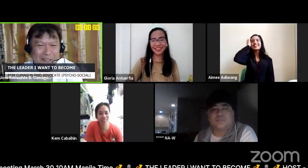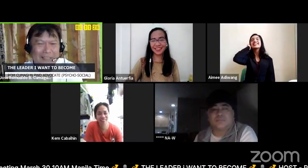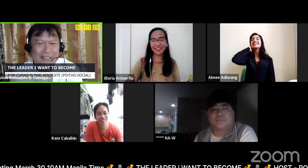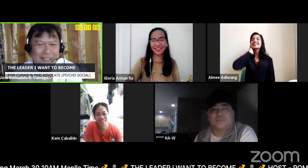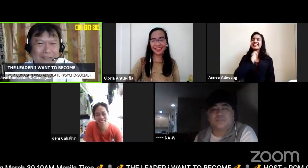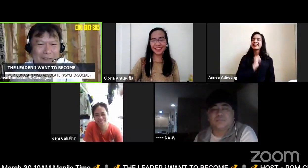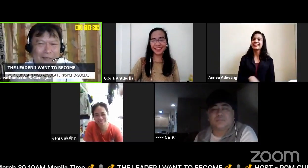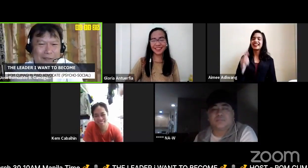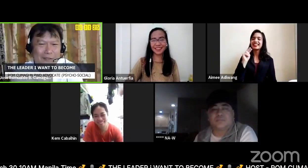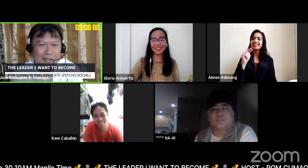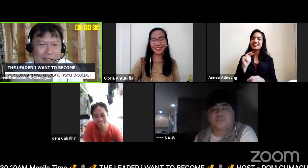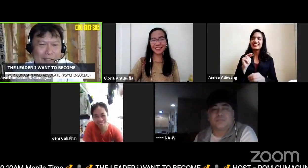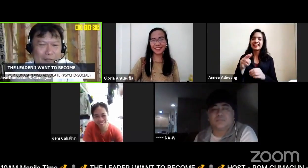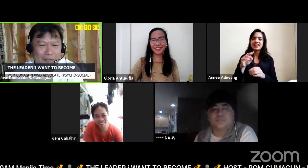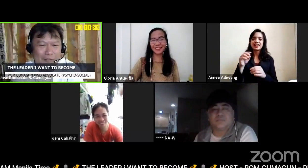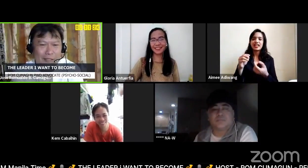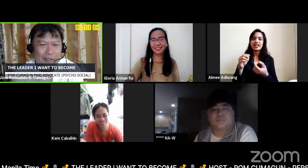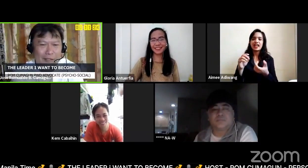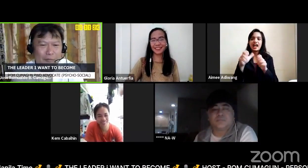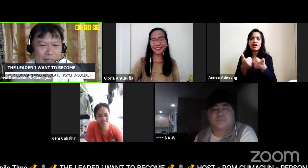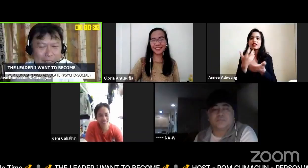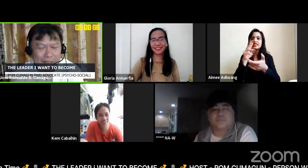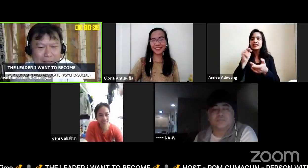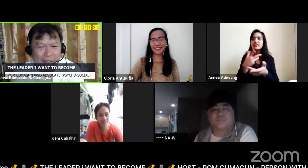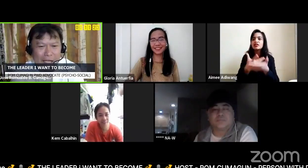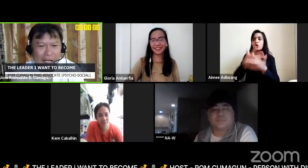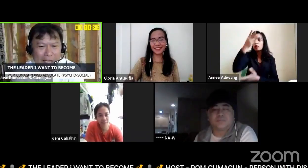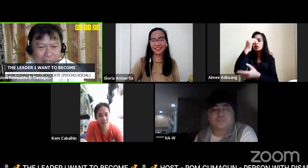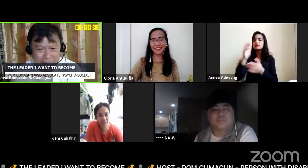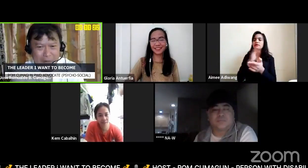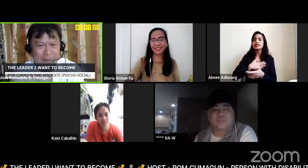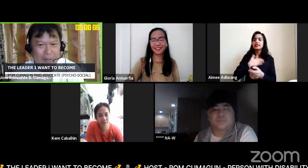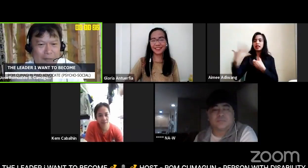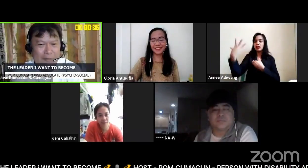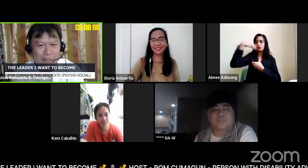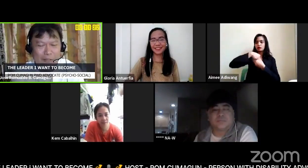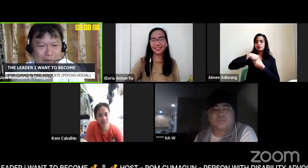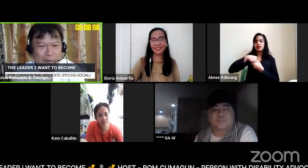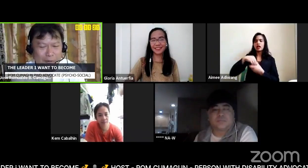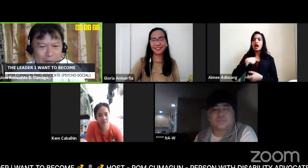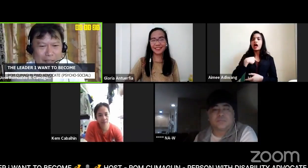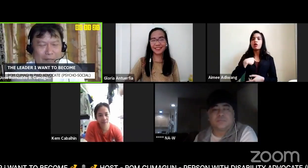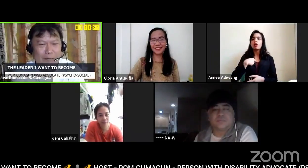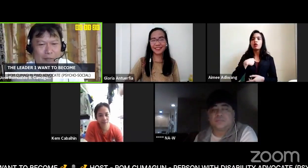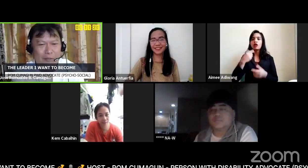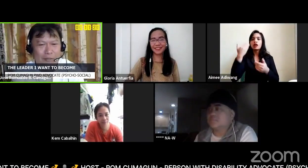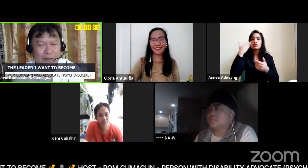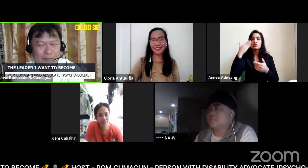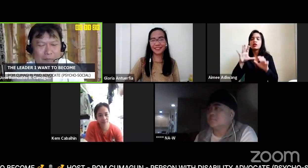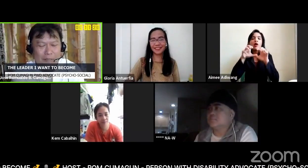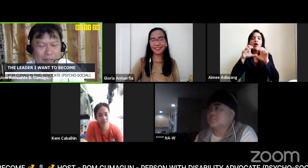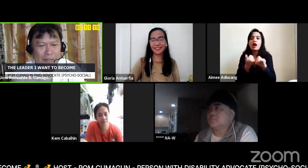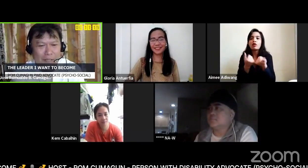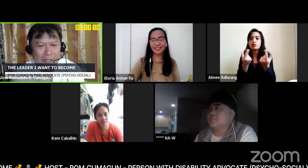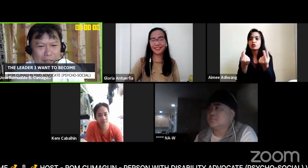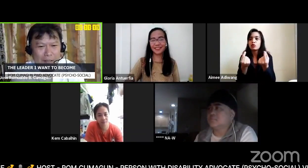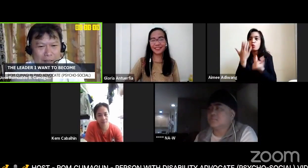I'm beginning to feel the need to learn. So include me. I still don't know how we are going to do it